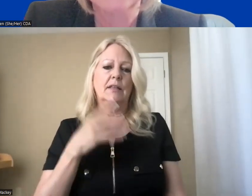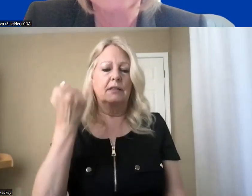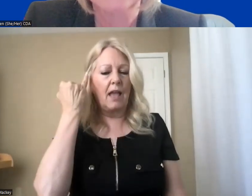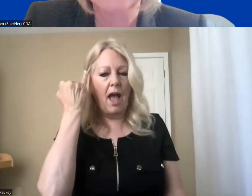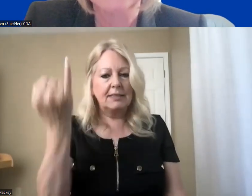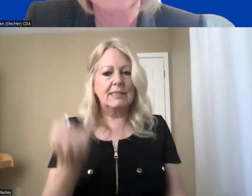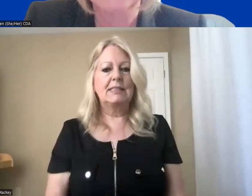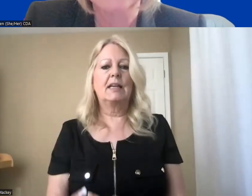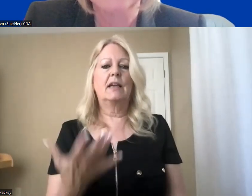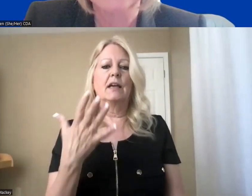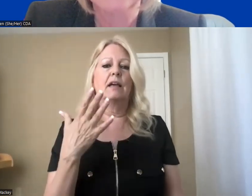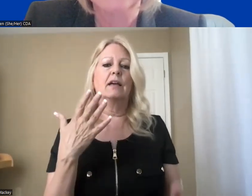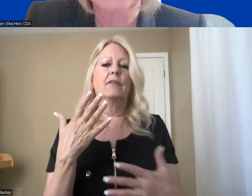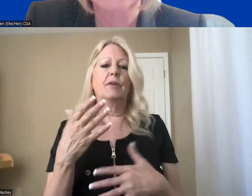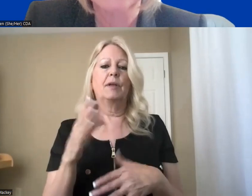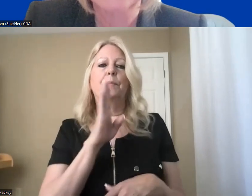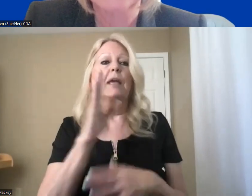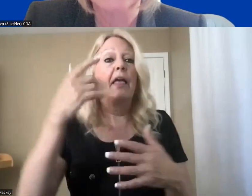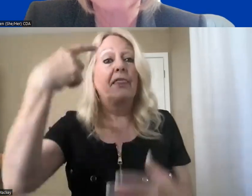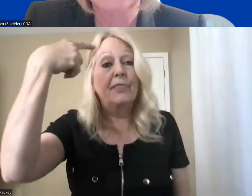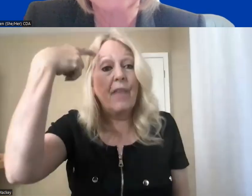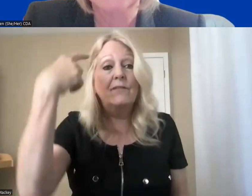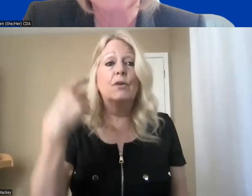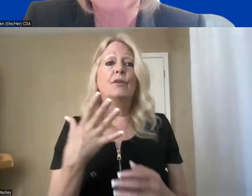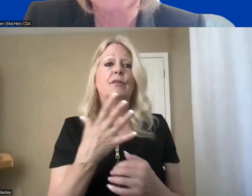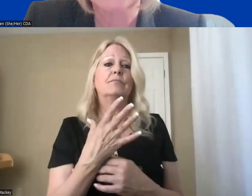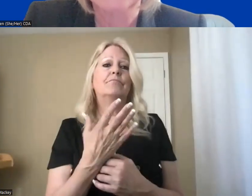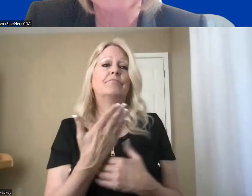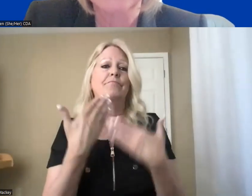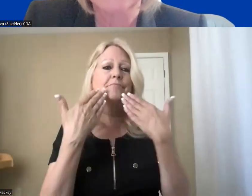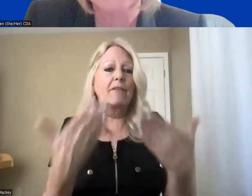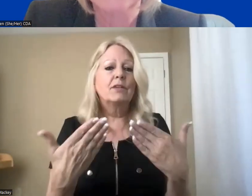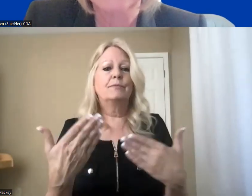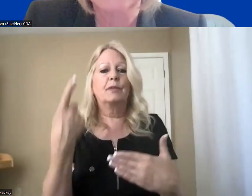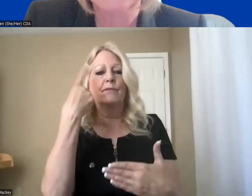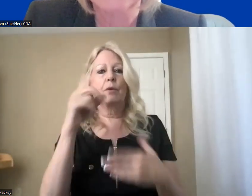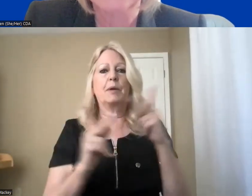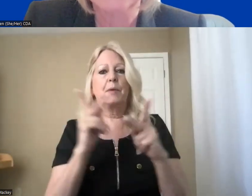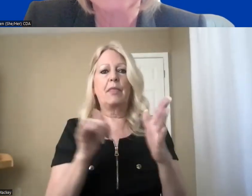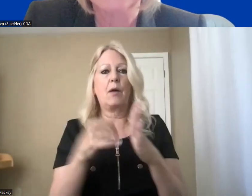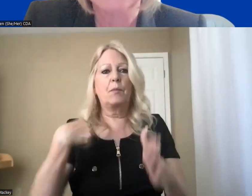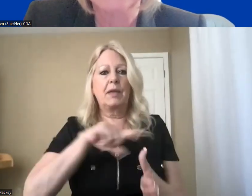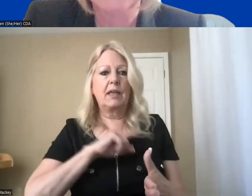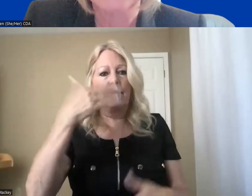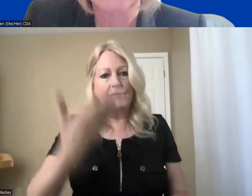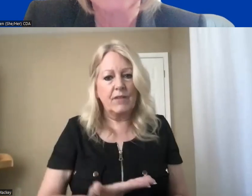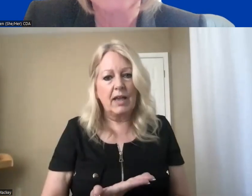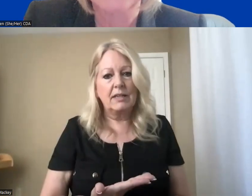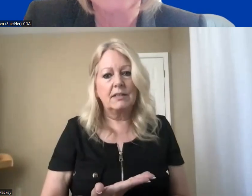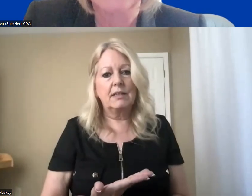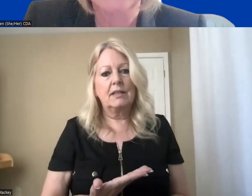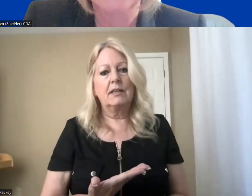idea of just being thoughtful in terms of who we invite and how we structure it for sustainability purposes, and